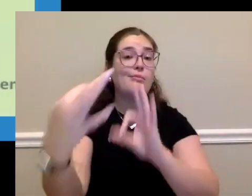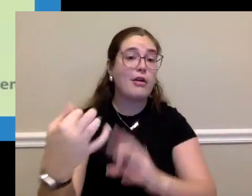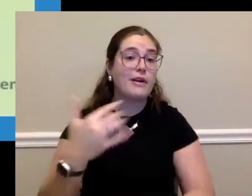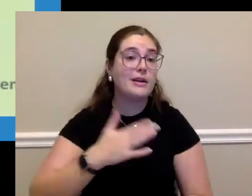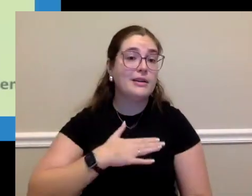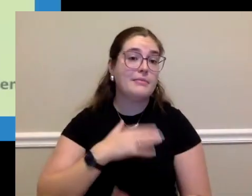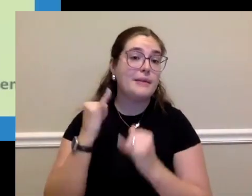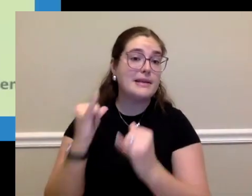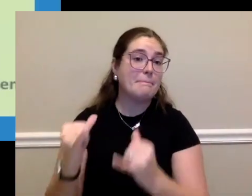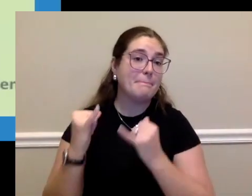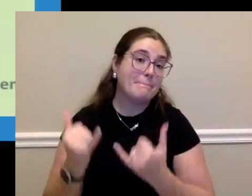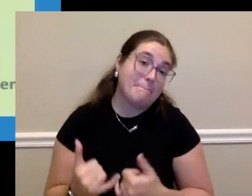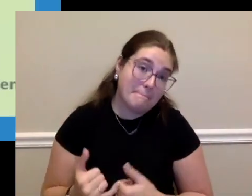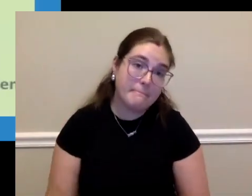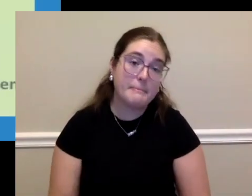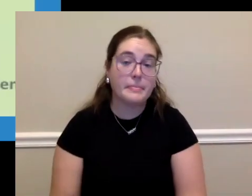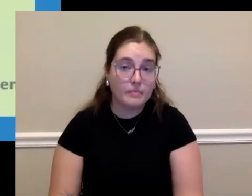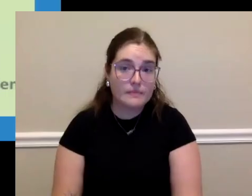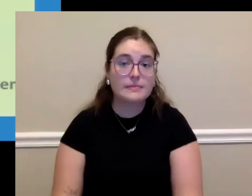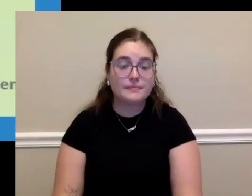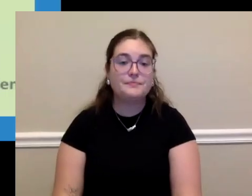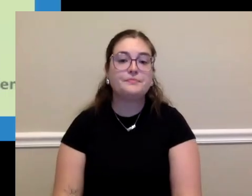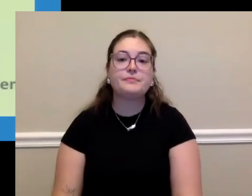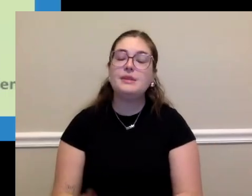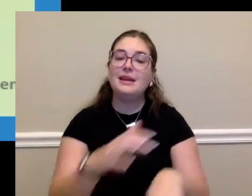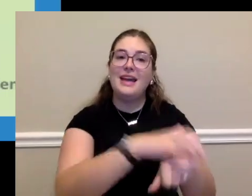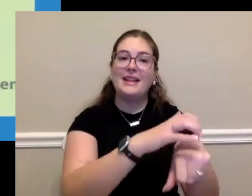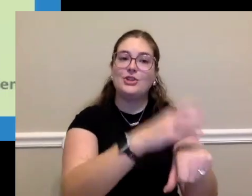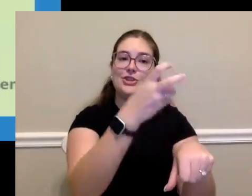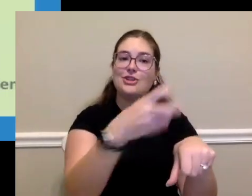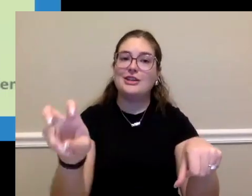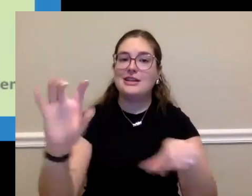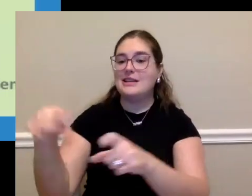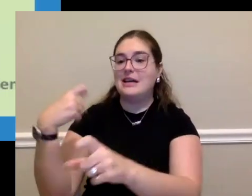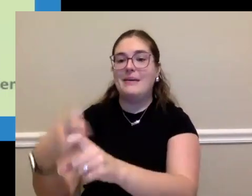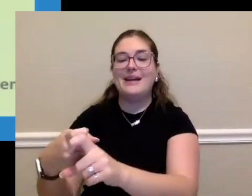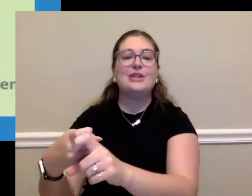them also. Um, but going from English into Spanish, I think is